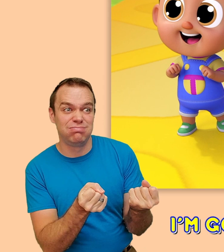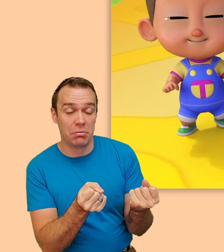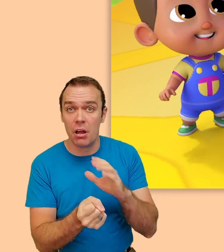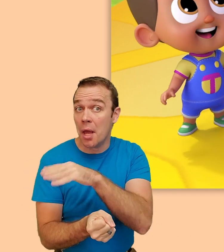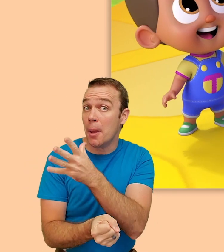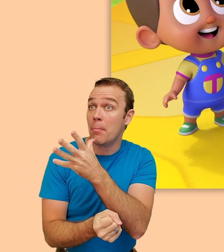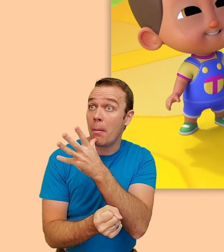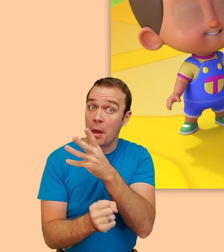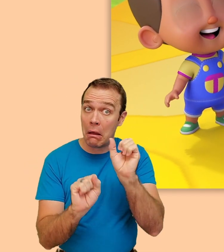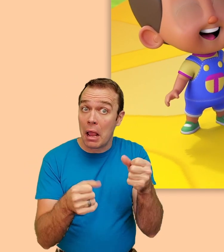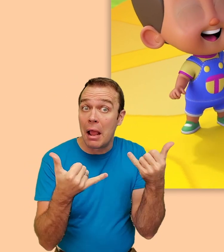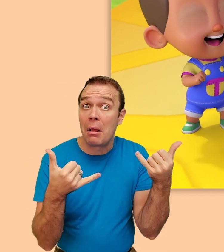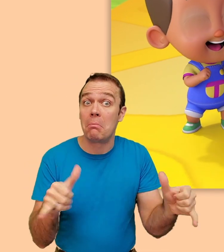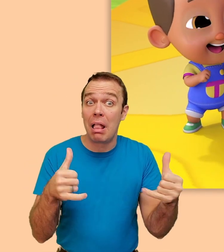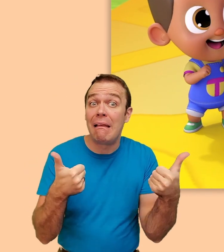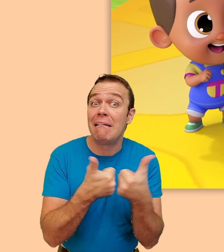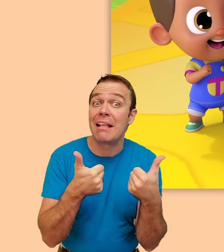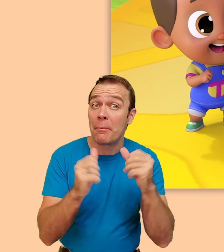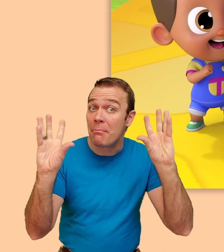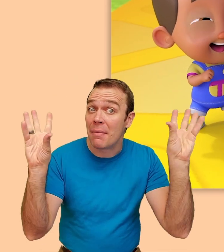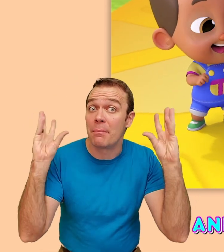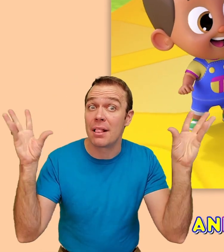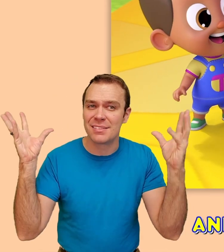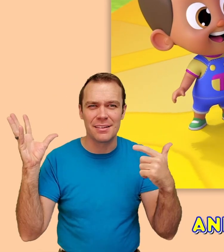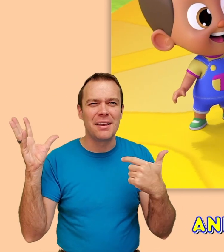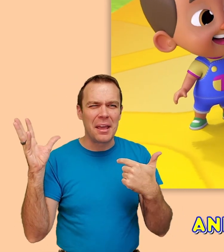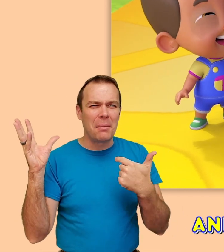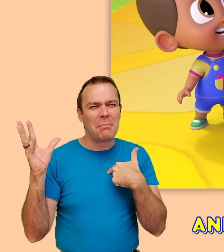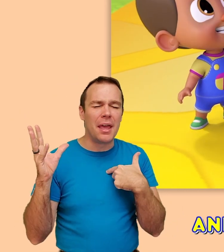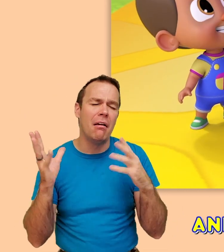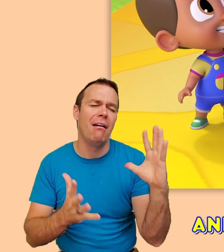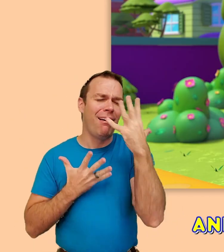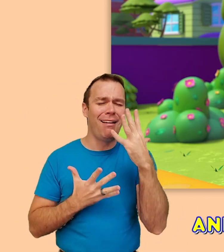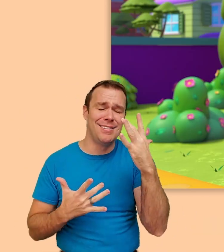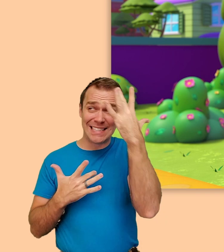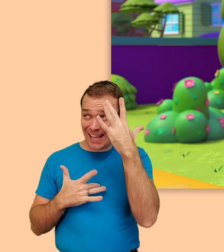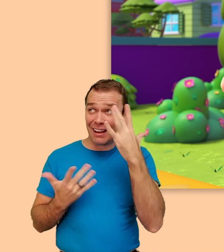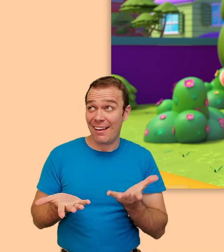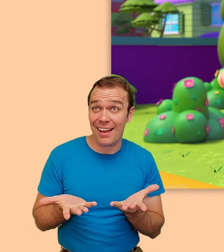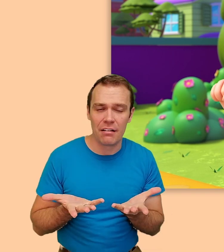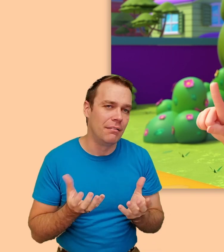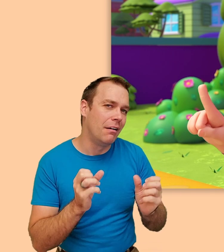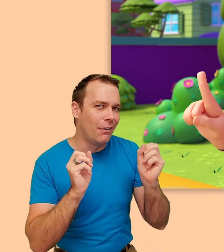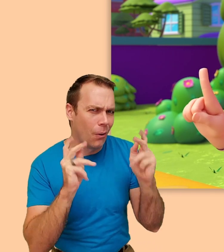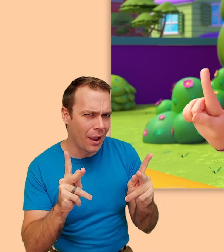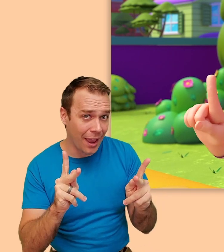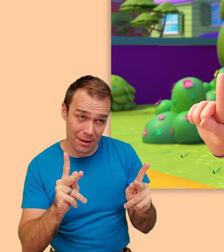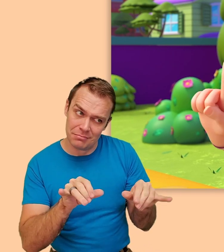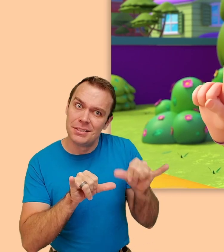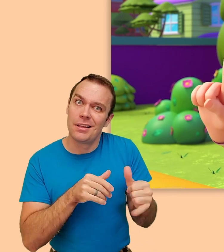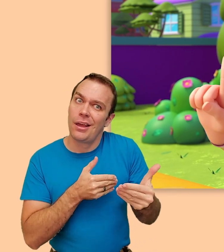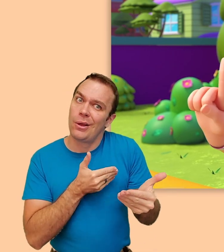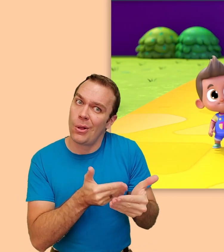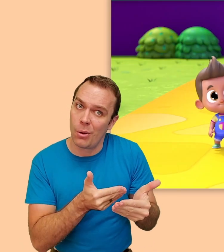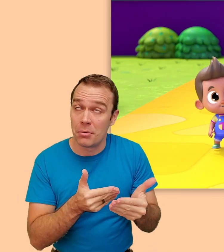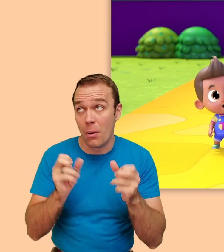one. Mama, can we play the ambulance game? And I'll pretend to get sick. Well, okay, but don't wander off